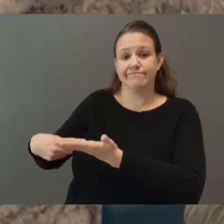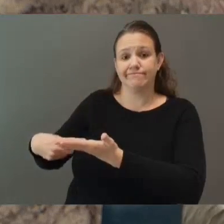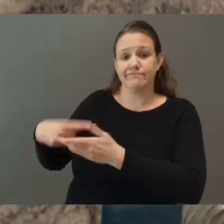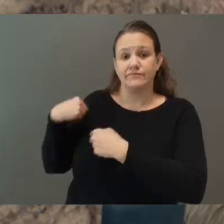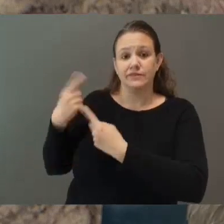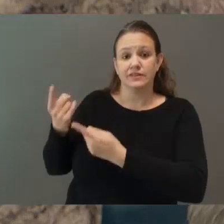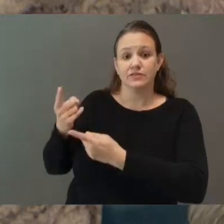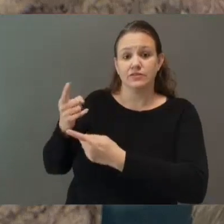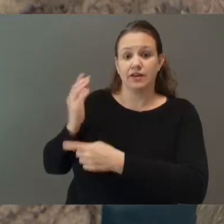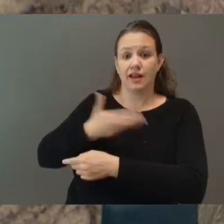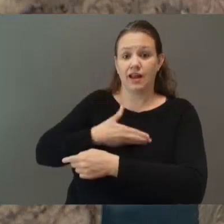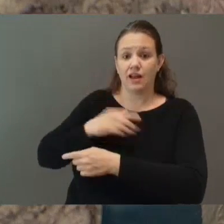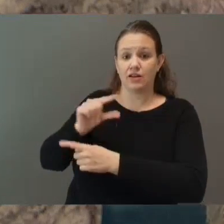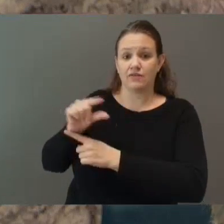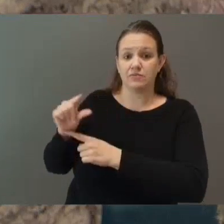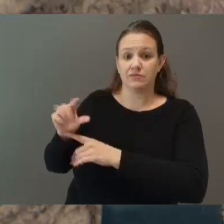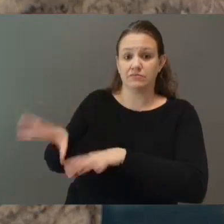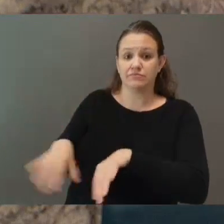workforce.